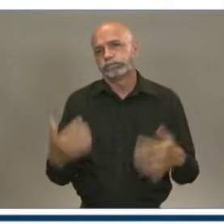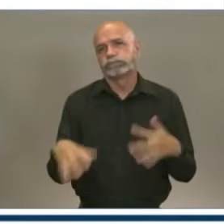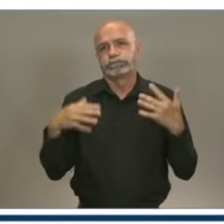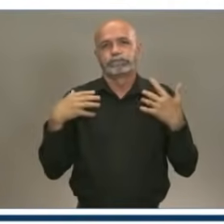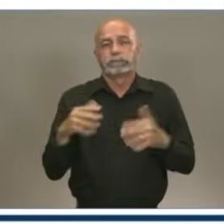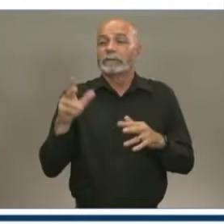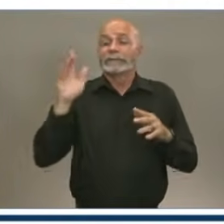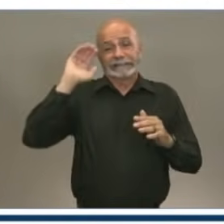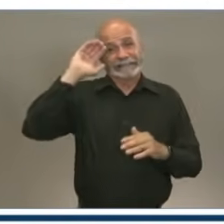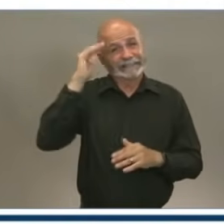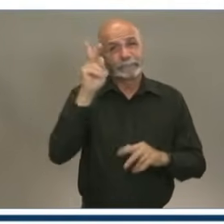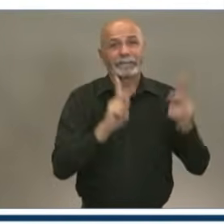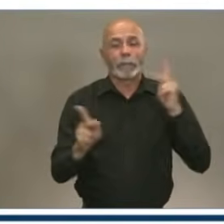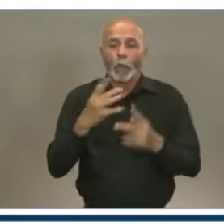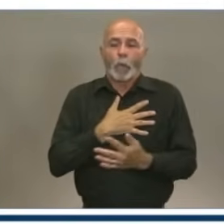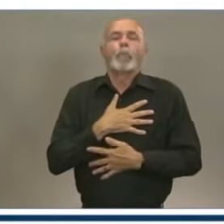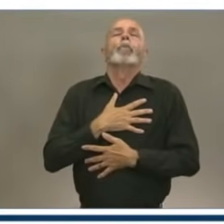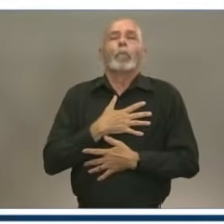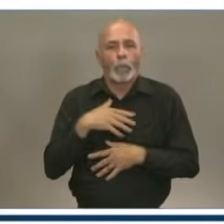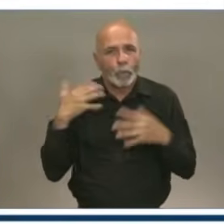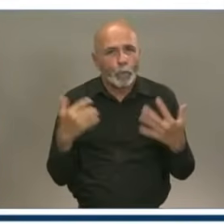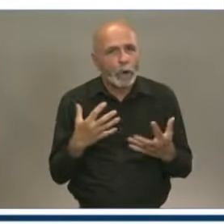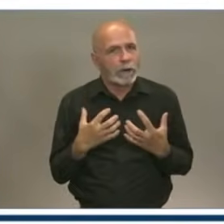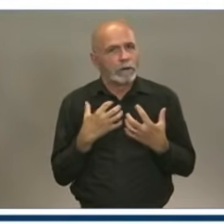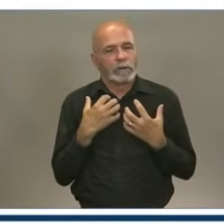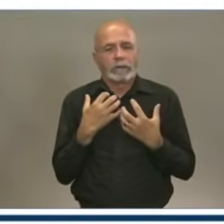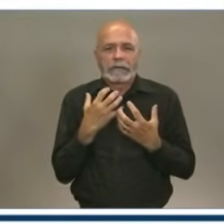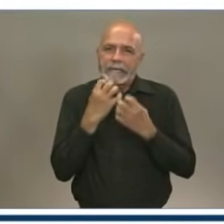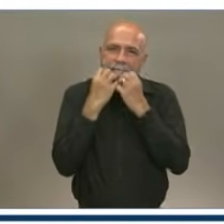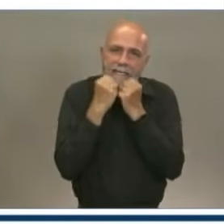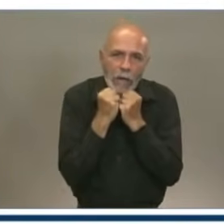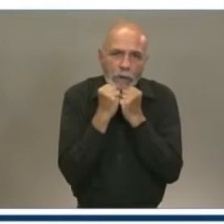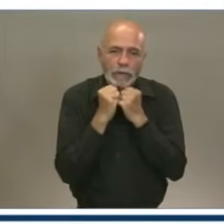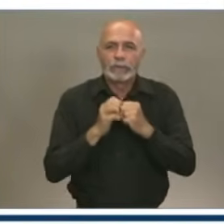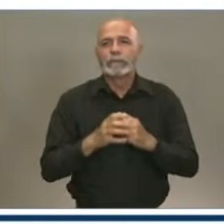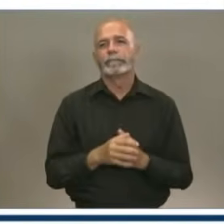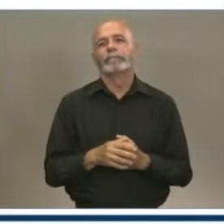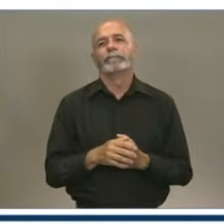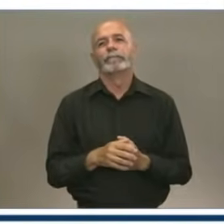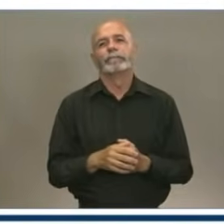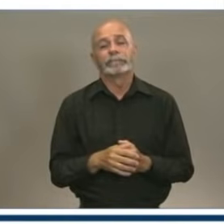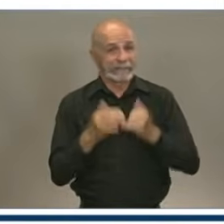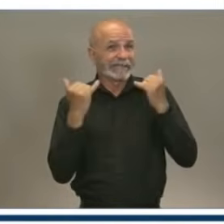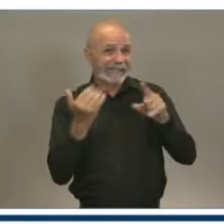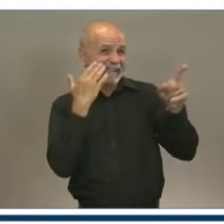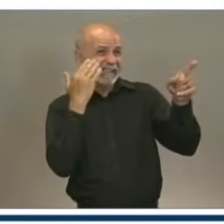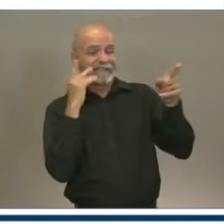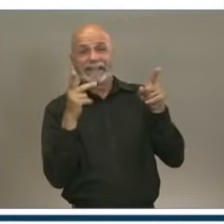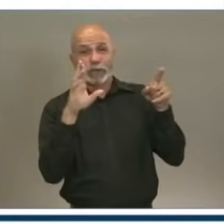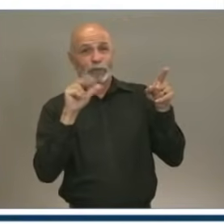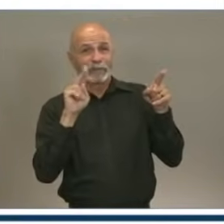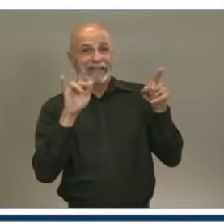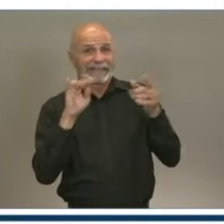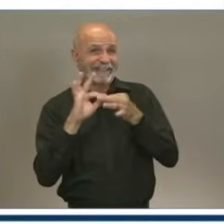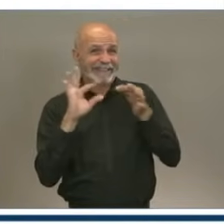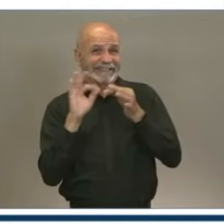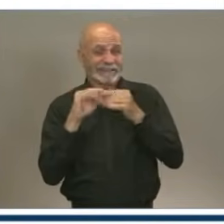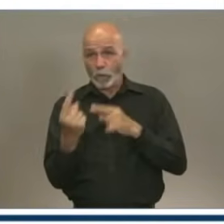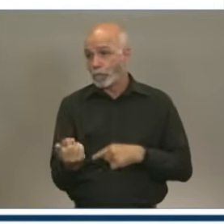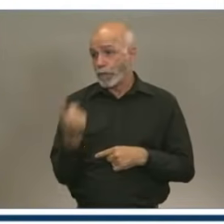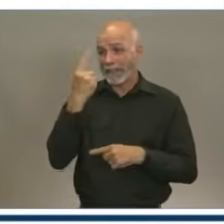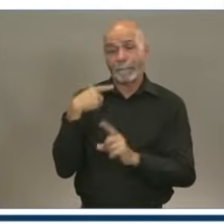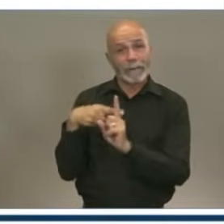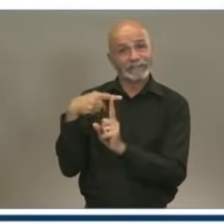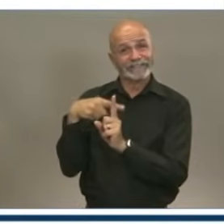compassionate COVID response. As the Premier said, we have one new case today. And I'm very pleased that cases